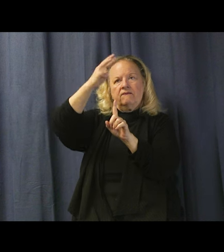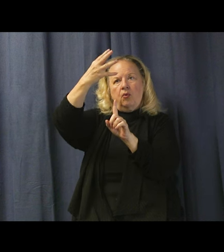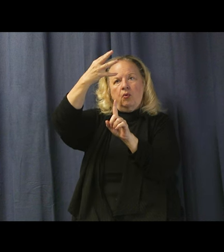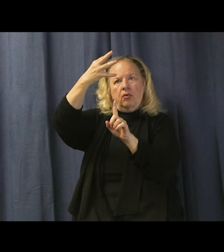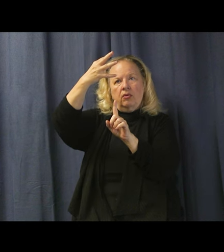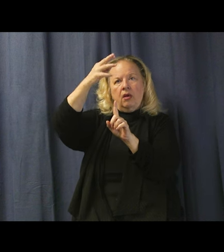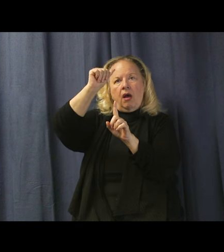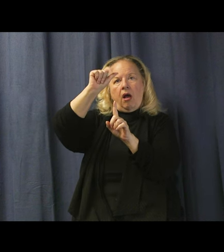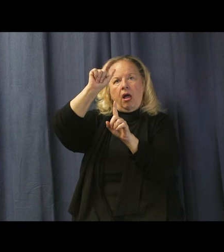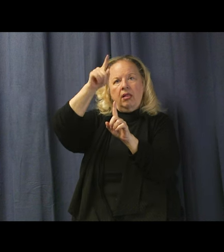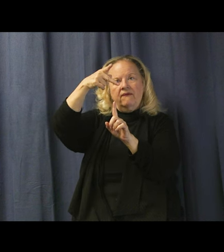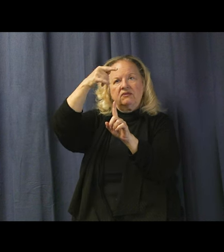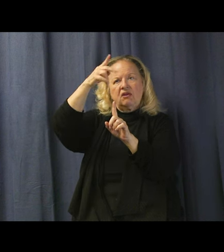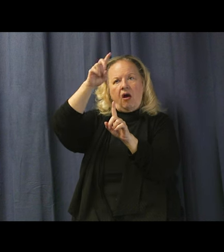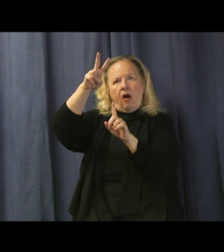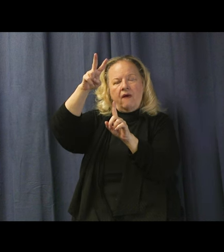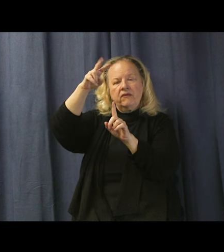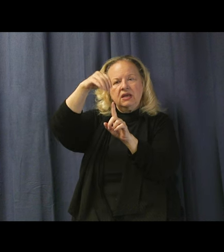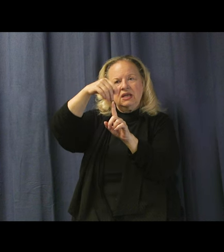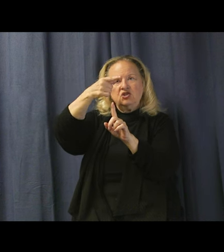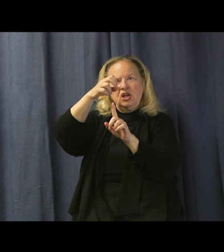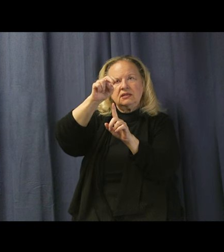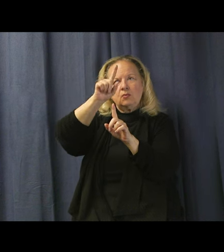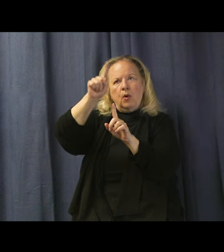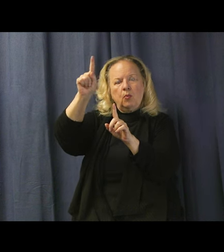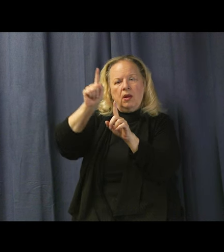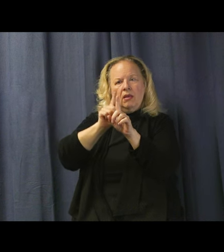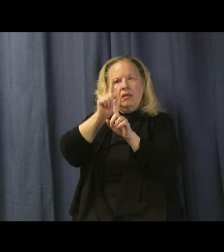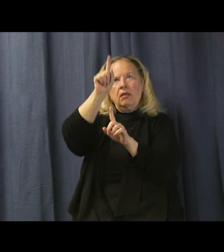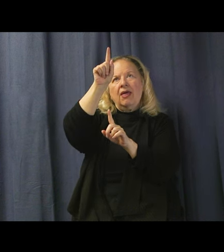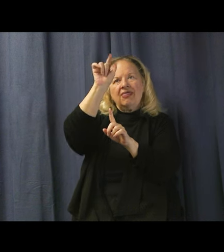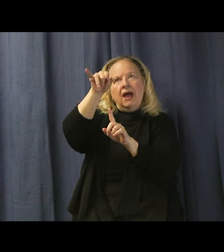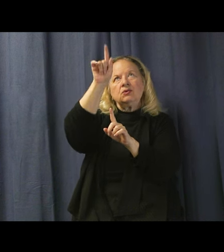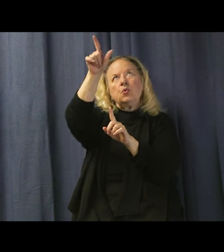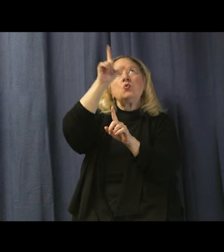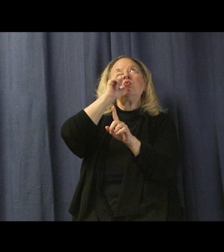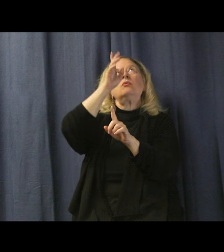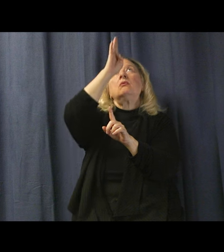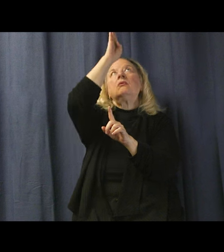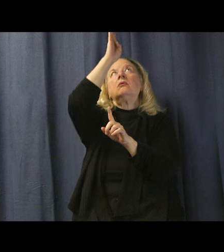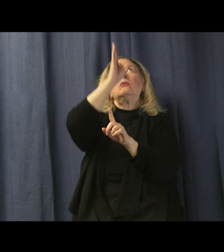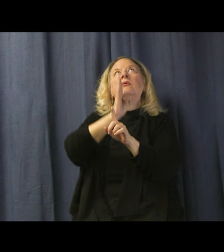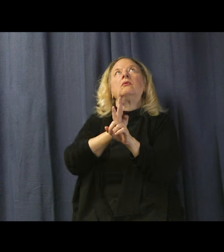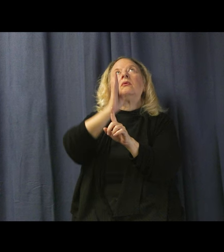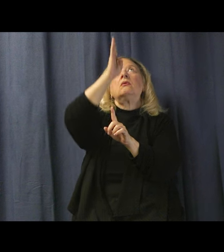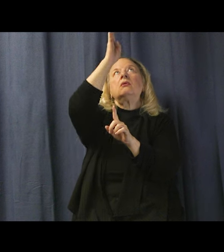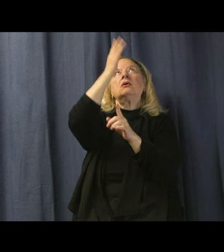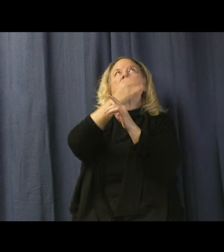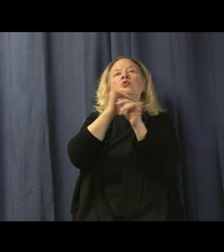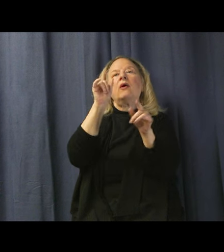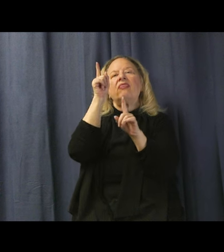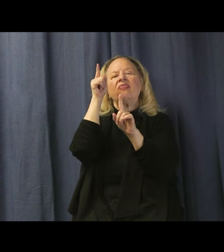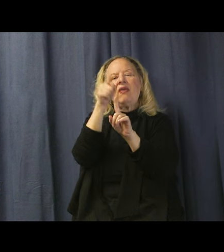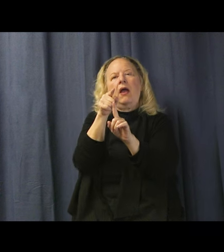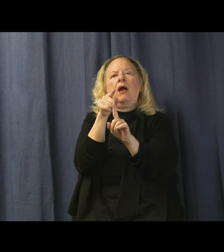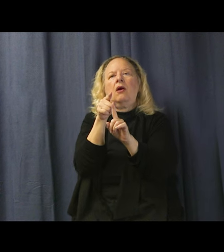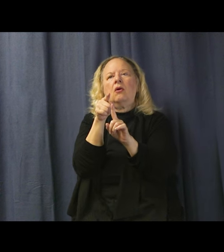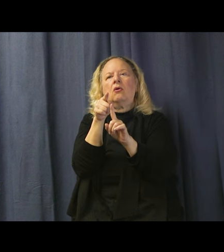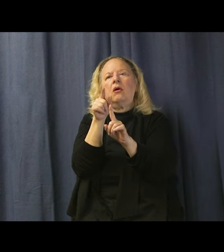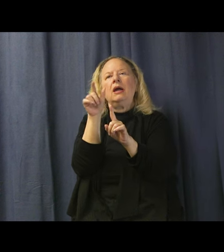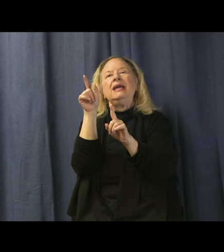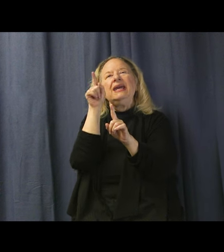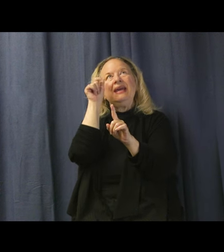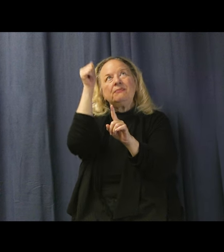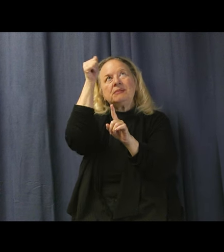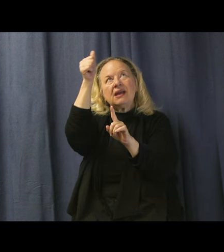fourth word in Genesis 1:1. That's who he is looking at right there. He is the Aleph